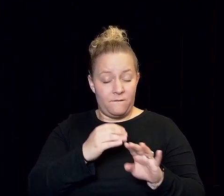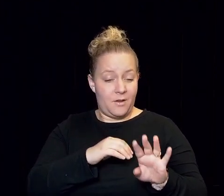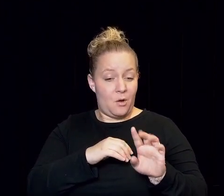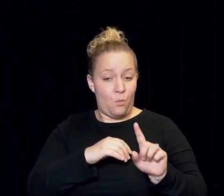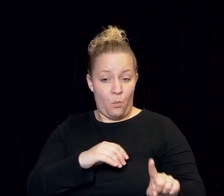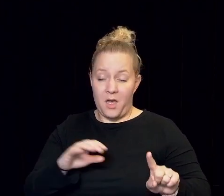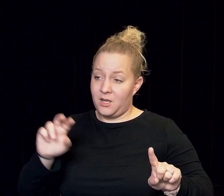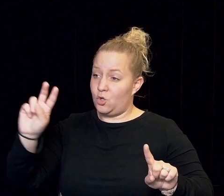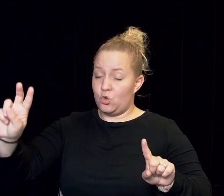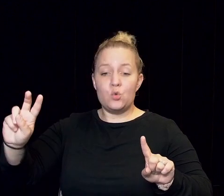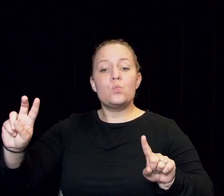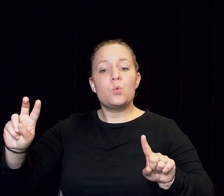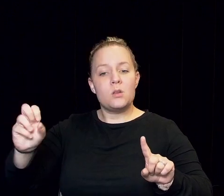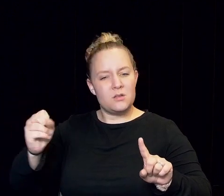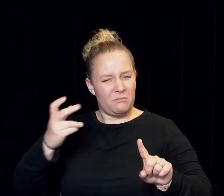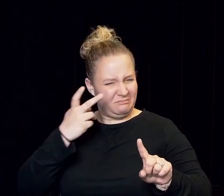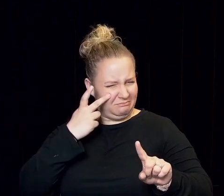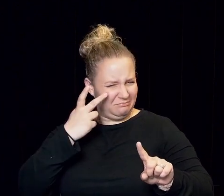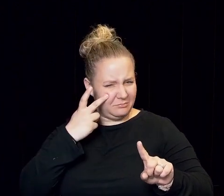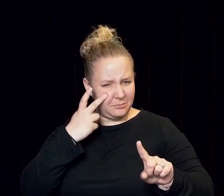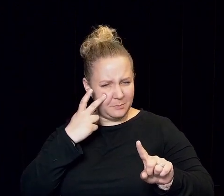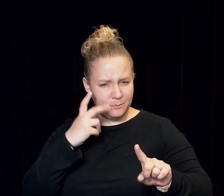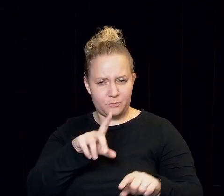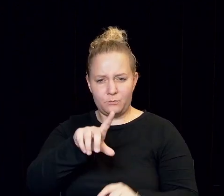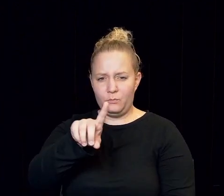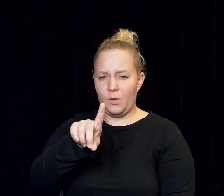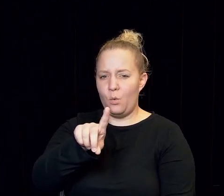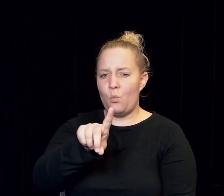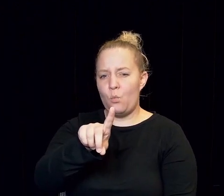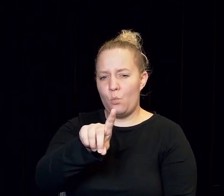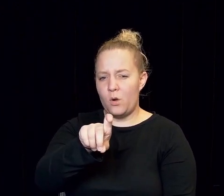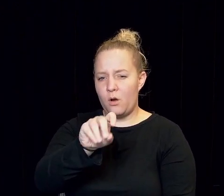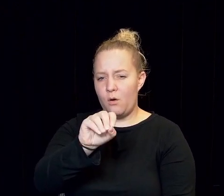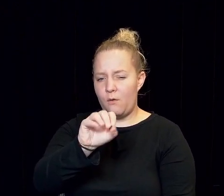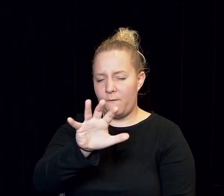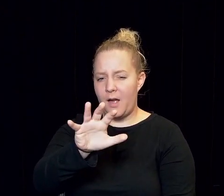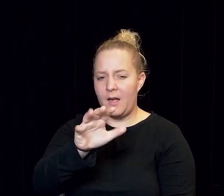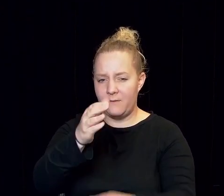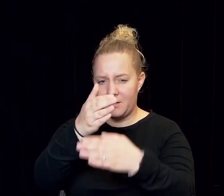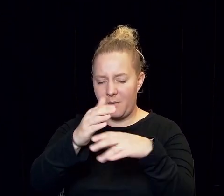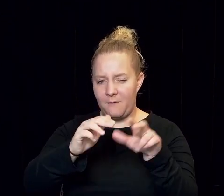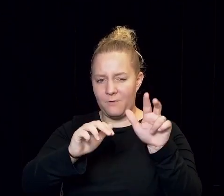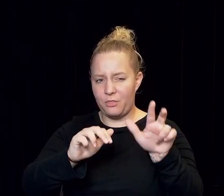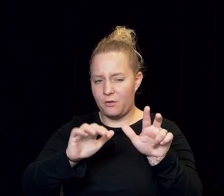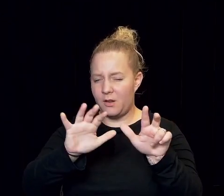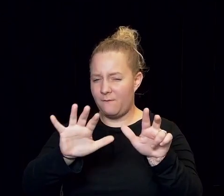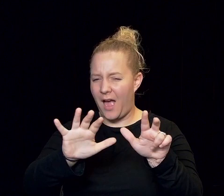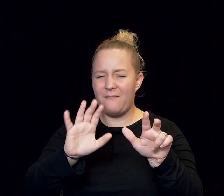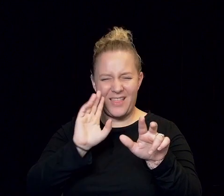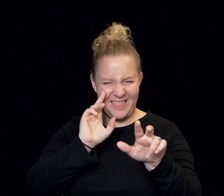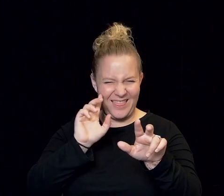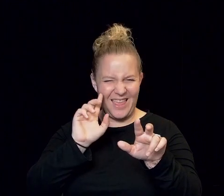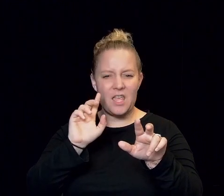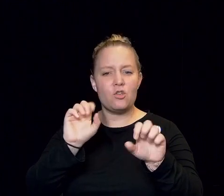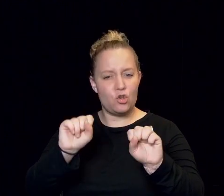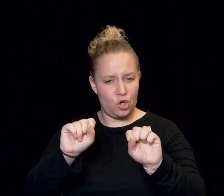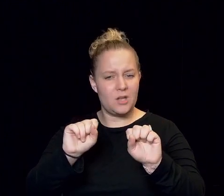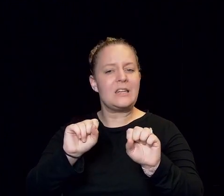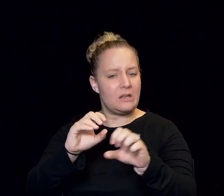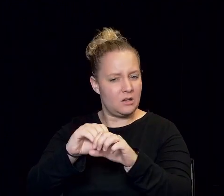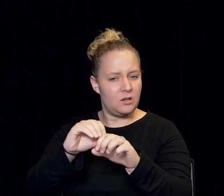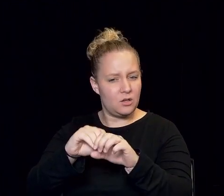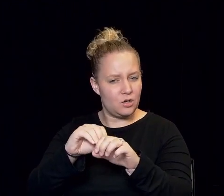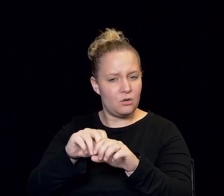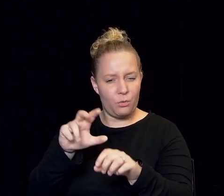So 105 divided by 35. I think it could go in 3 times. Let's go ahead and try that. 35 times, and